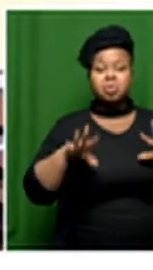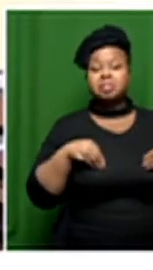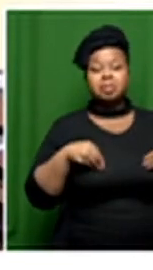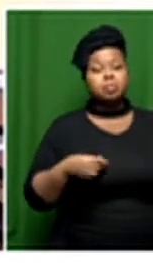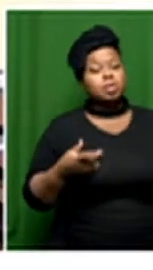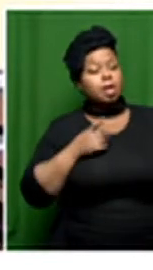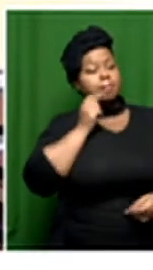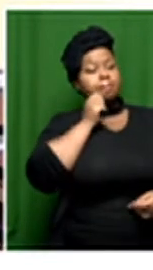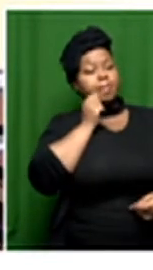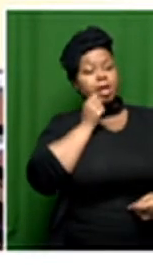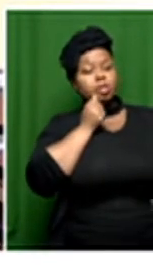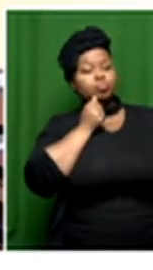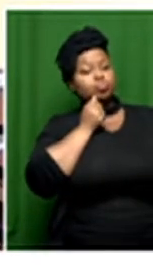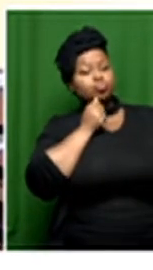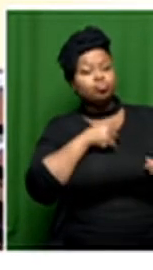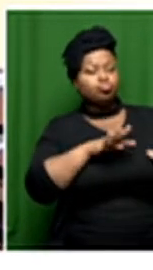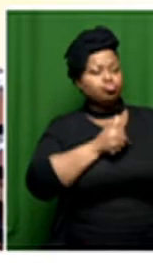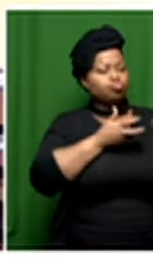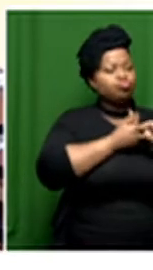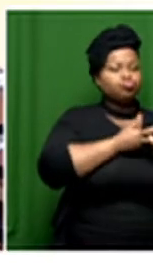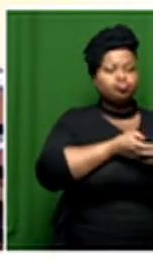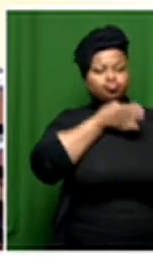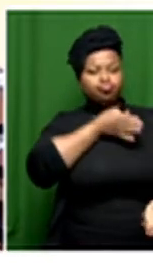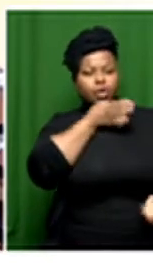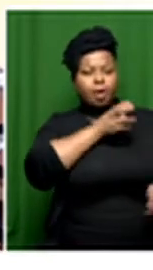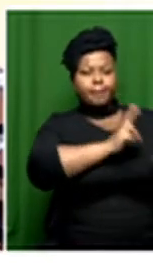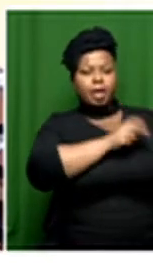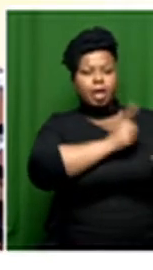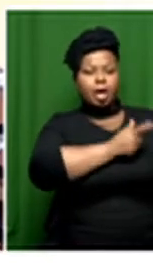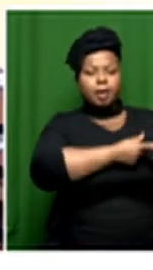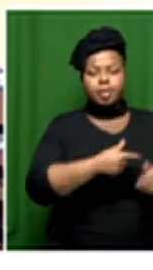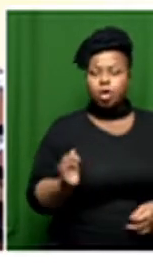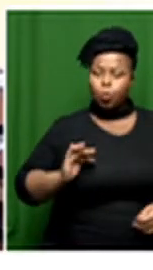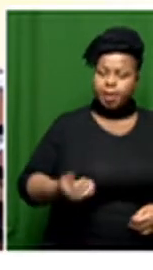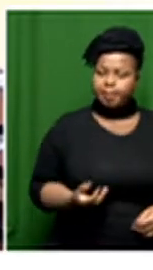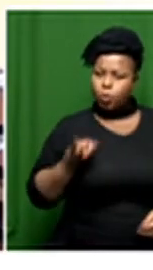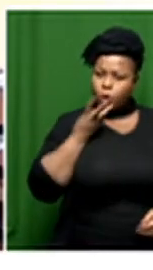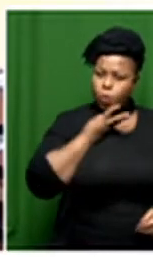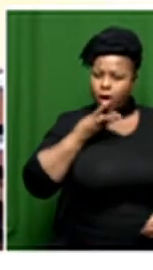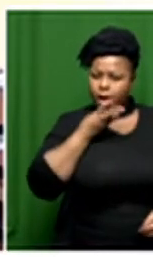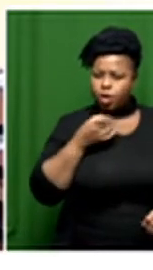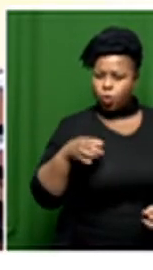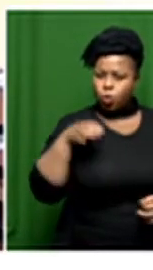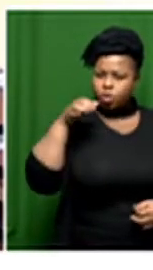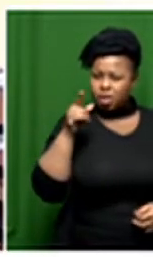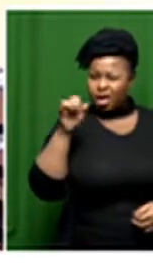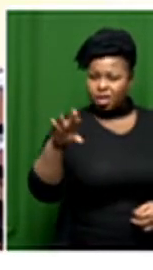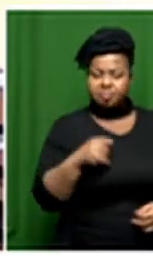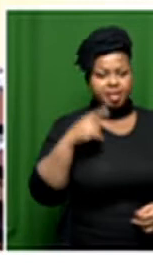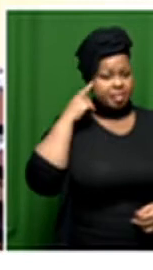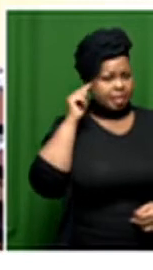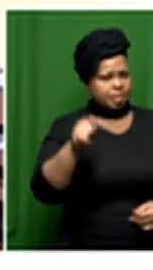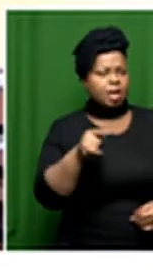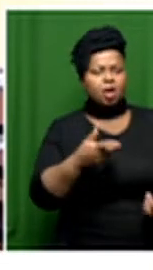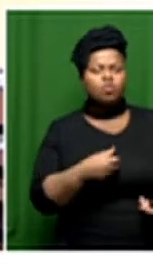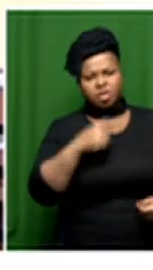that men are associated with beer and women with wine or ciders. So I suppose this body of work will now